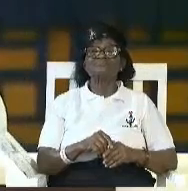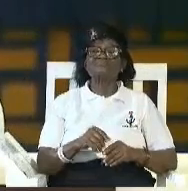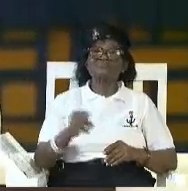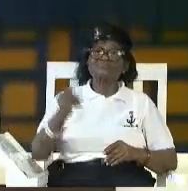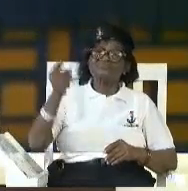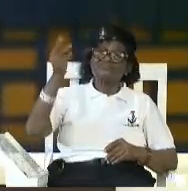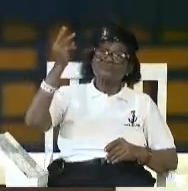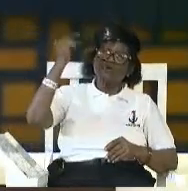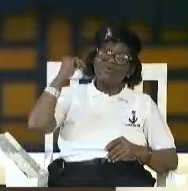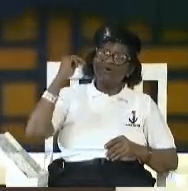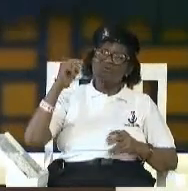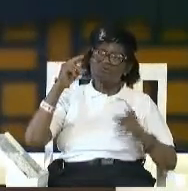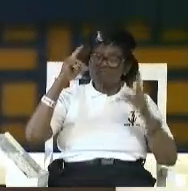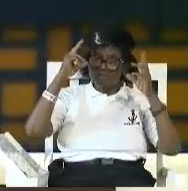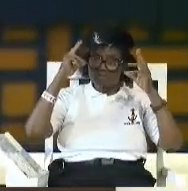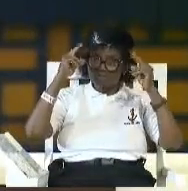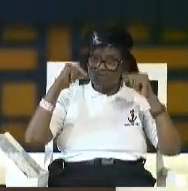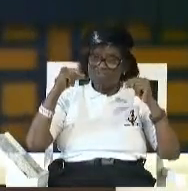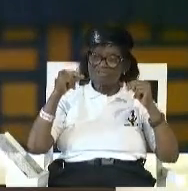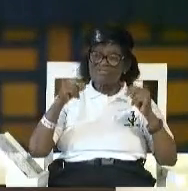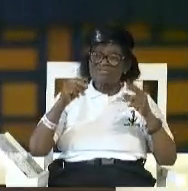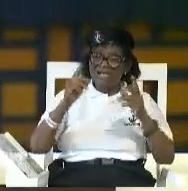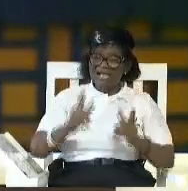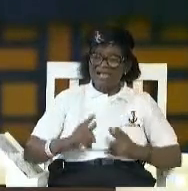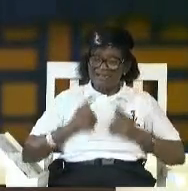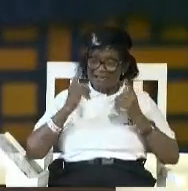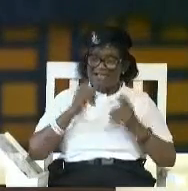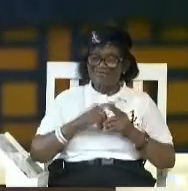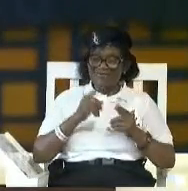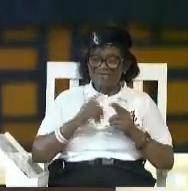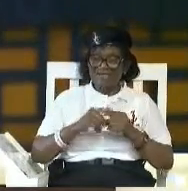Was Moses alive then? No.